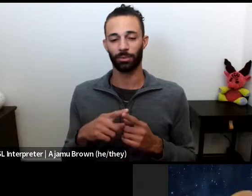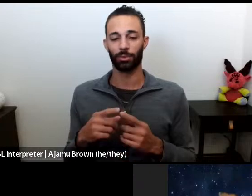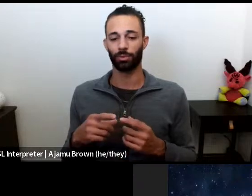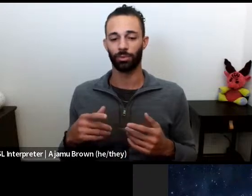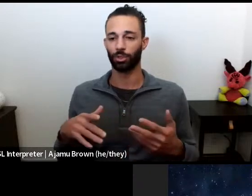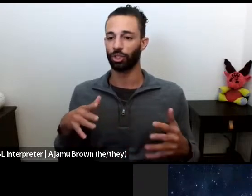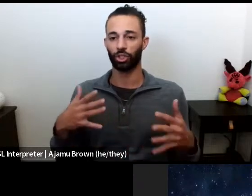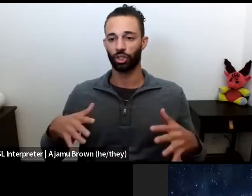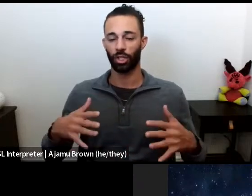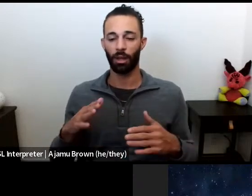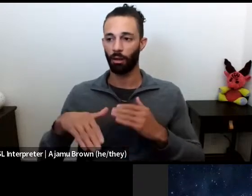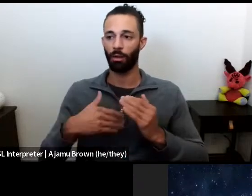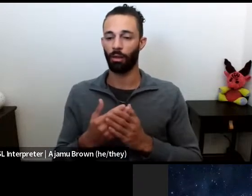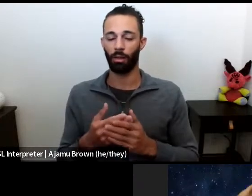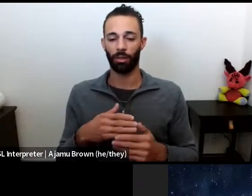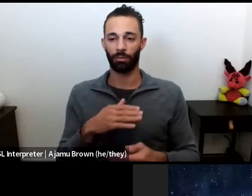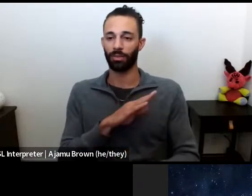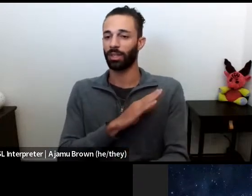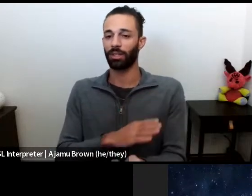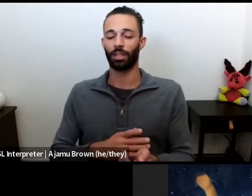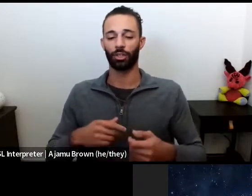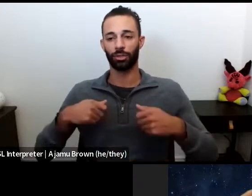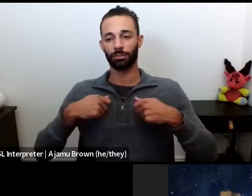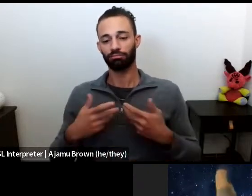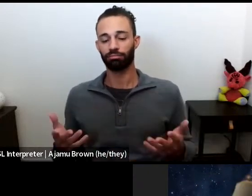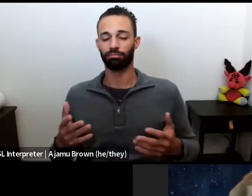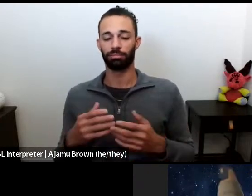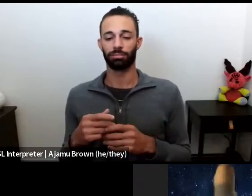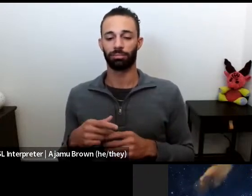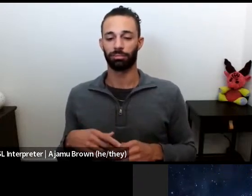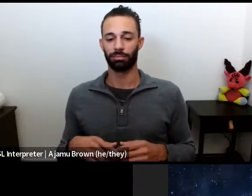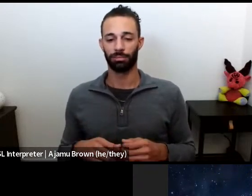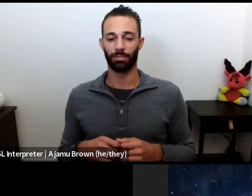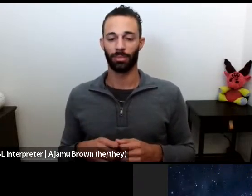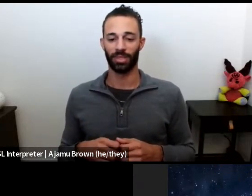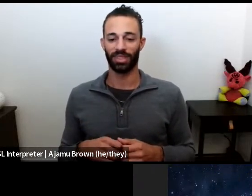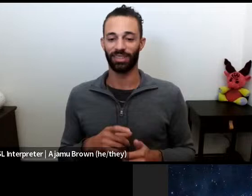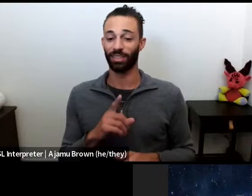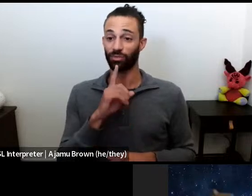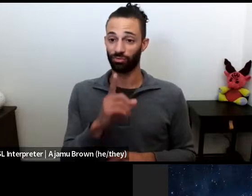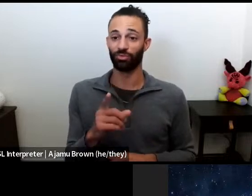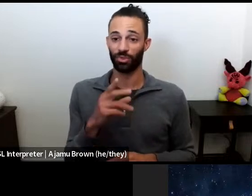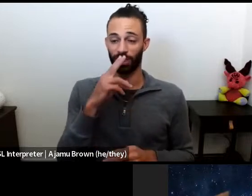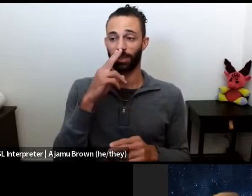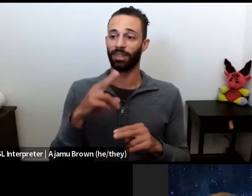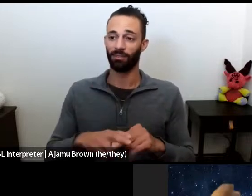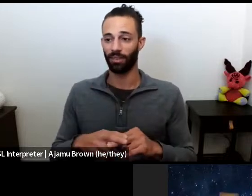off. I hope you're doing it because it's really fun.